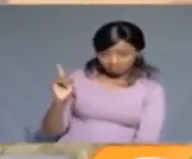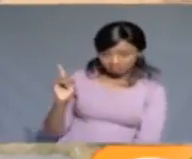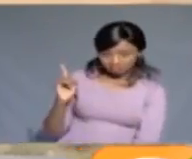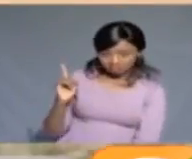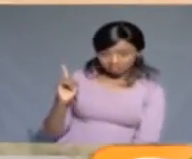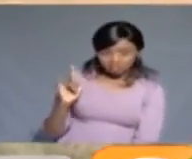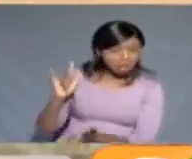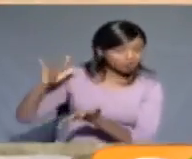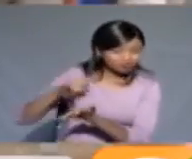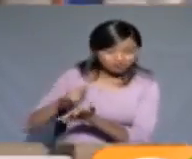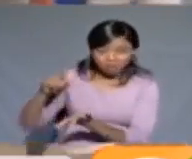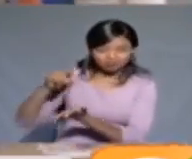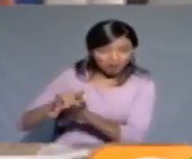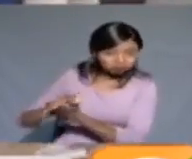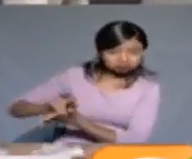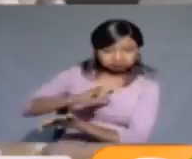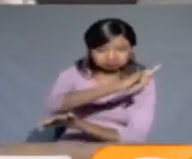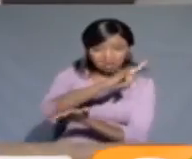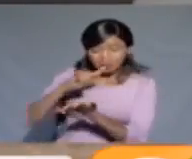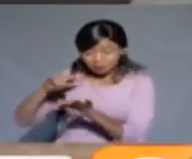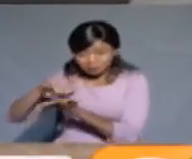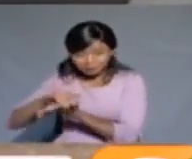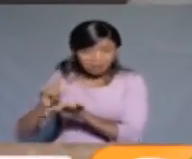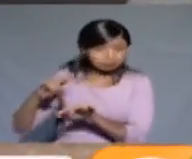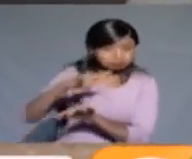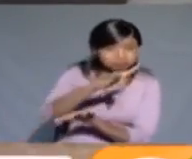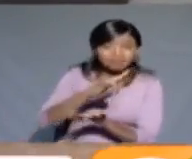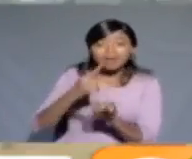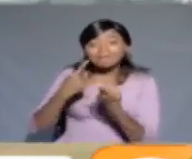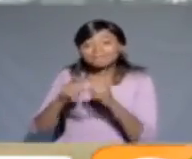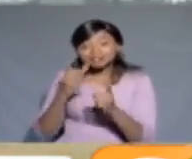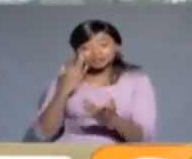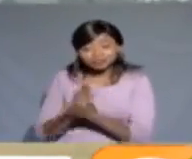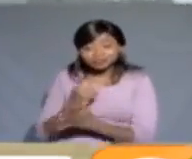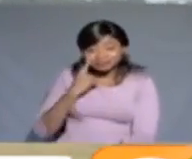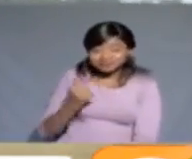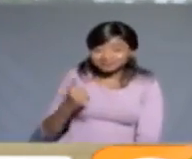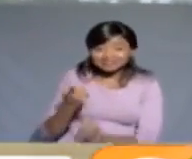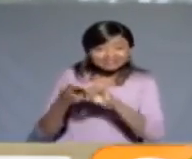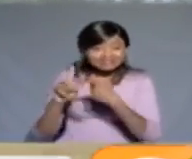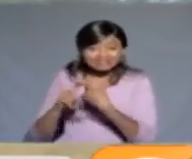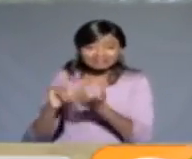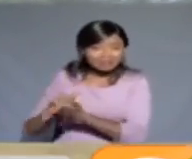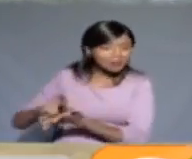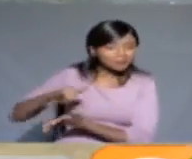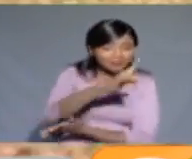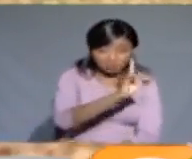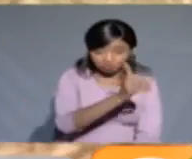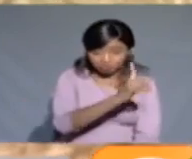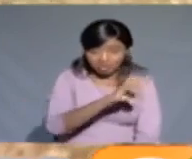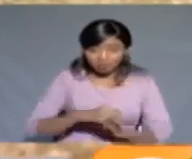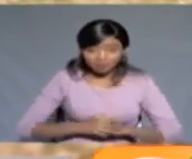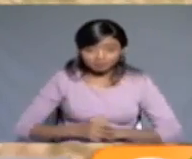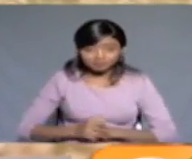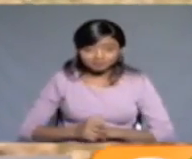and take off from here. A busy airstrip by any standards, as planes shuttle between here and Nairobi's Wilson Airport. Lichota